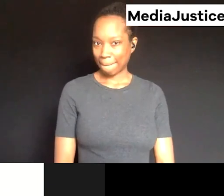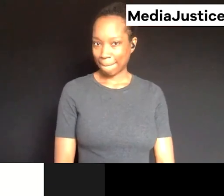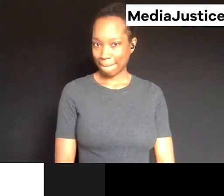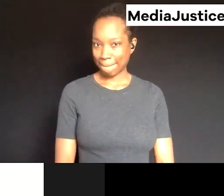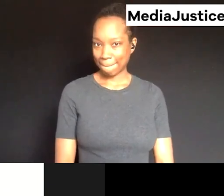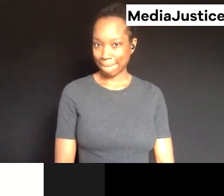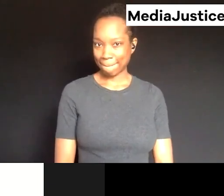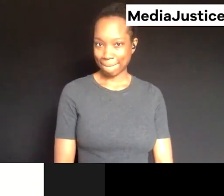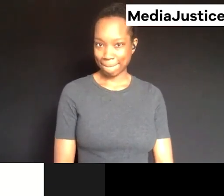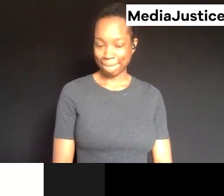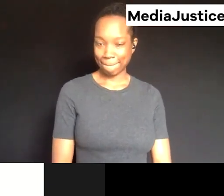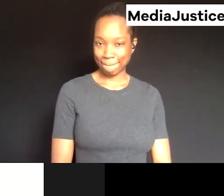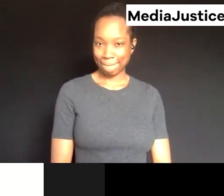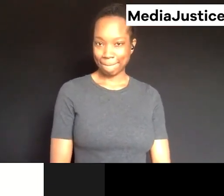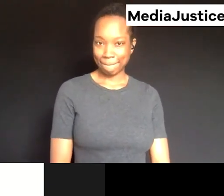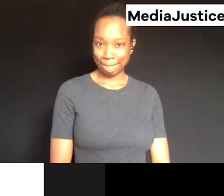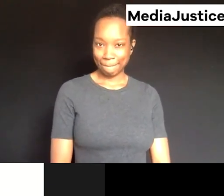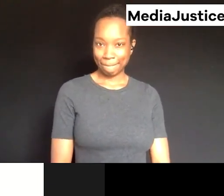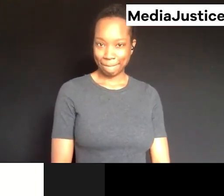All right.